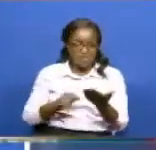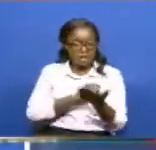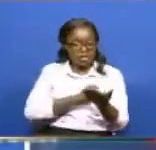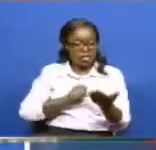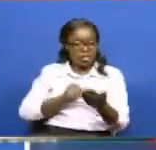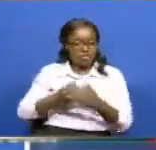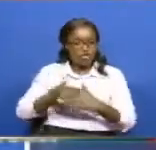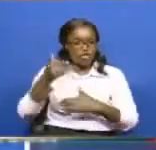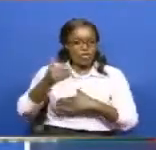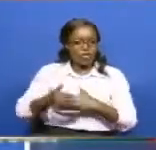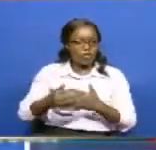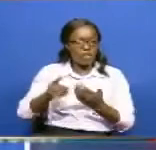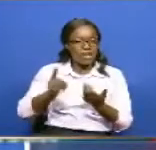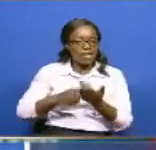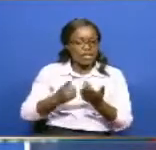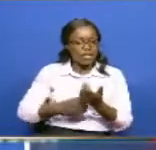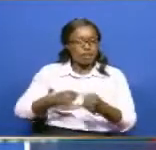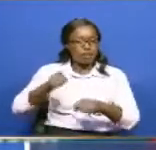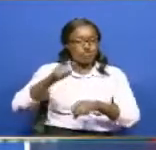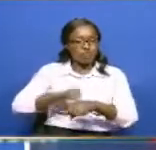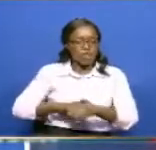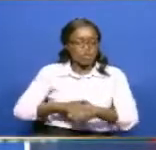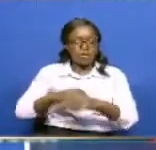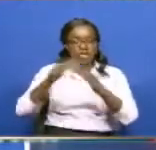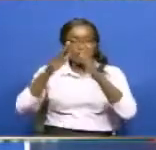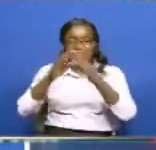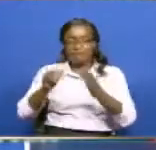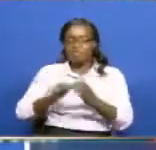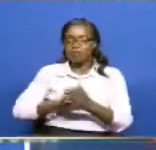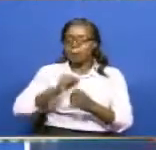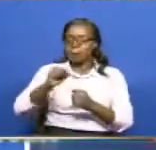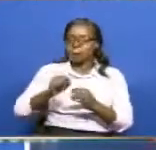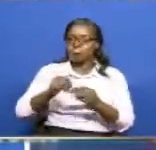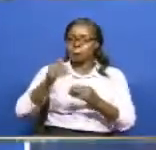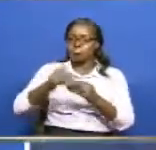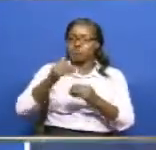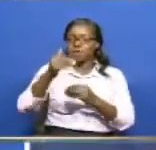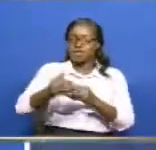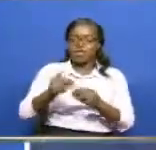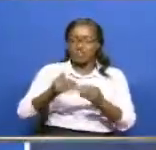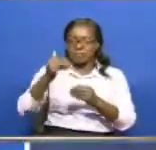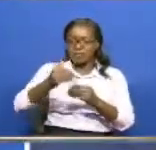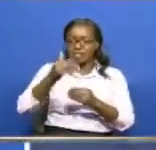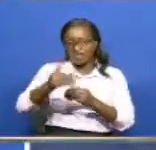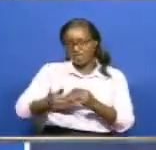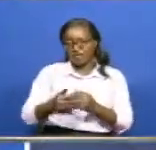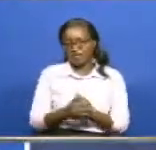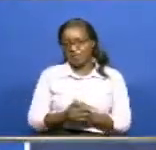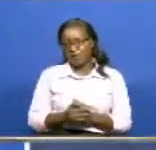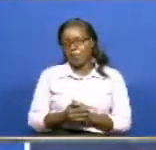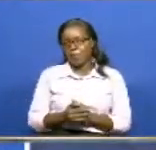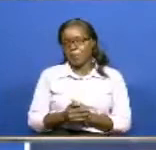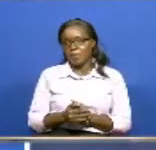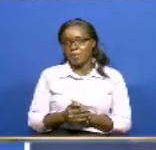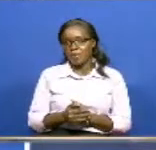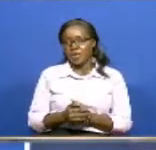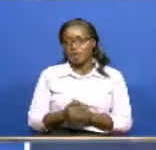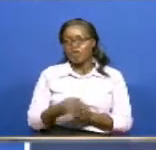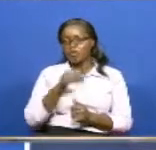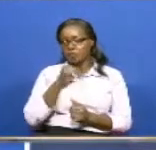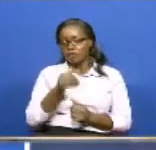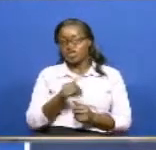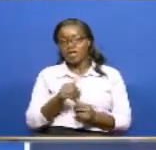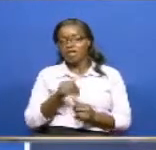over the spot over the number of times the House has adjourned over lack of a consensus. We will not, and we